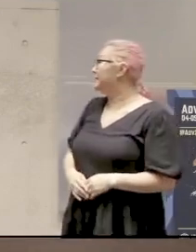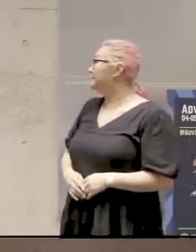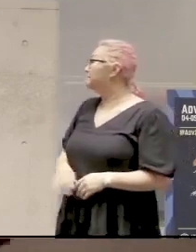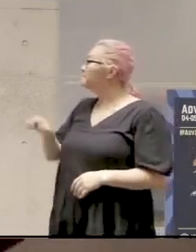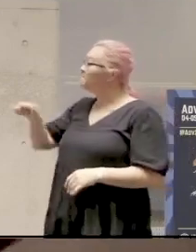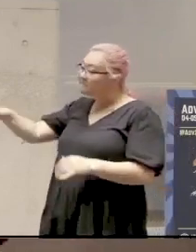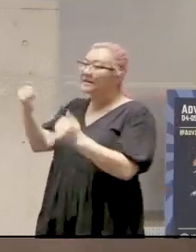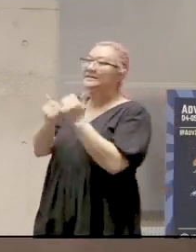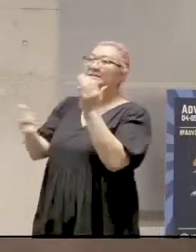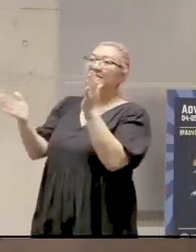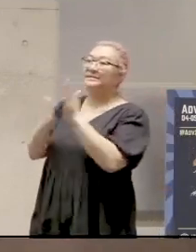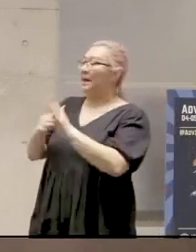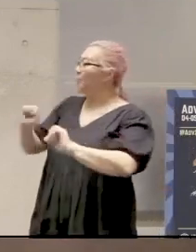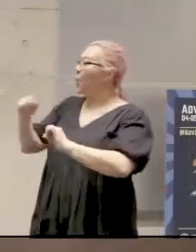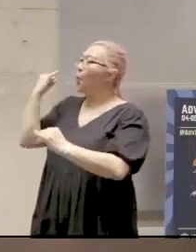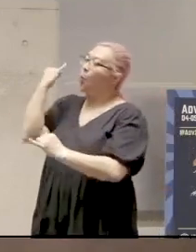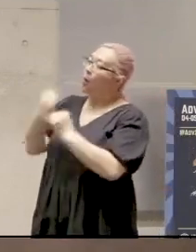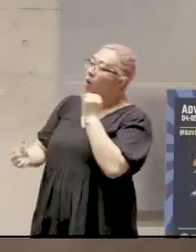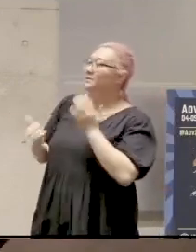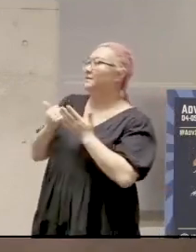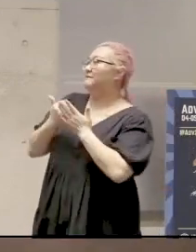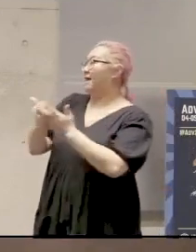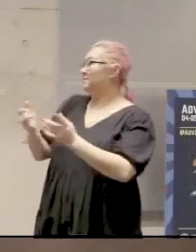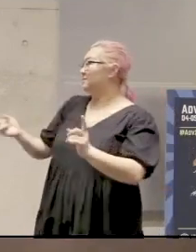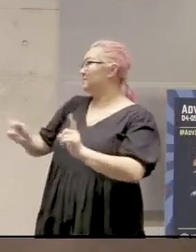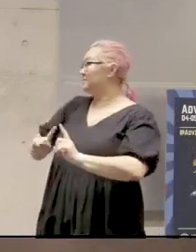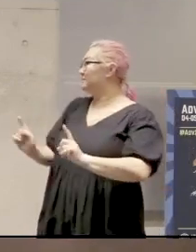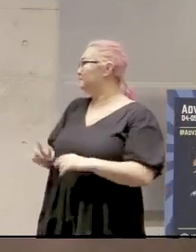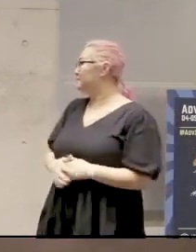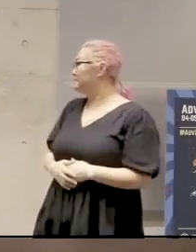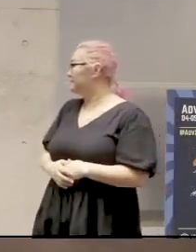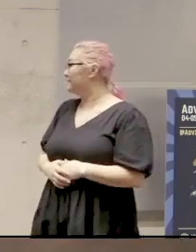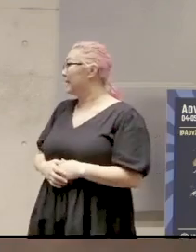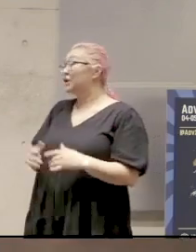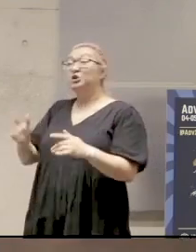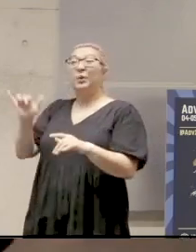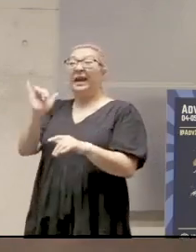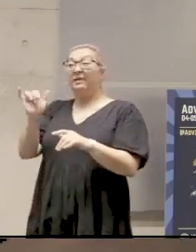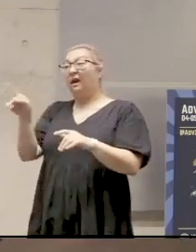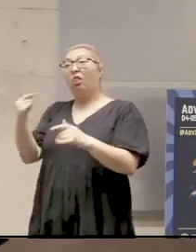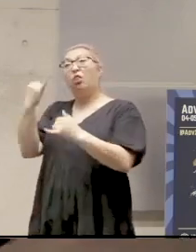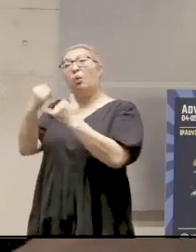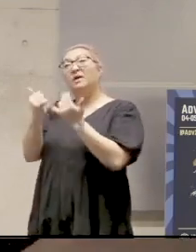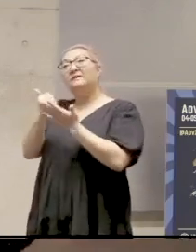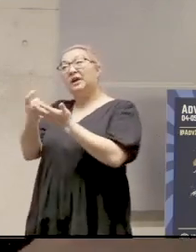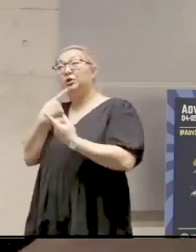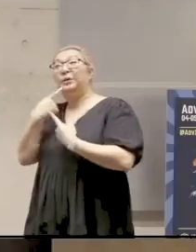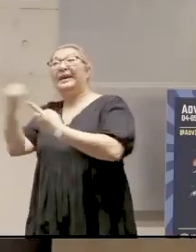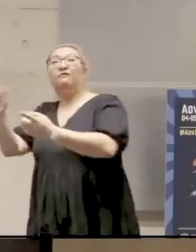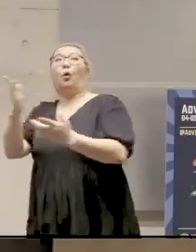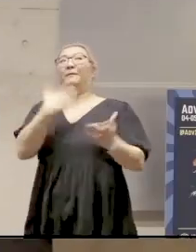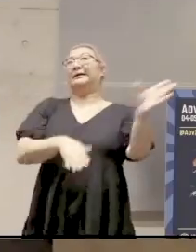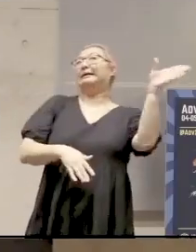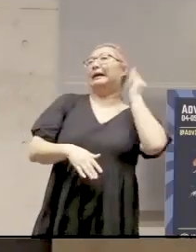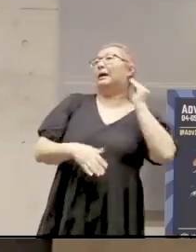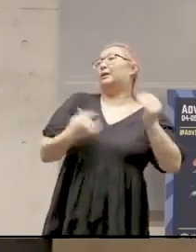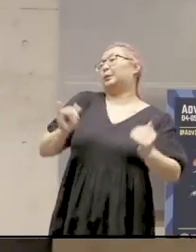Sam, what would your worst piece of advice be? The worst piece of advice you could give, or the worst piece of advice you've received? Could be anything.